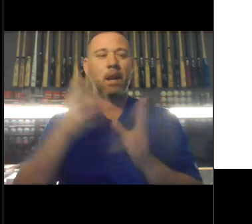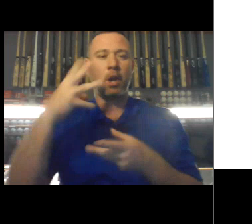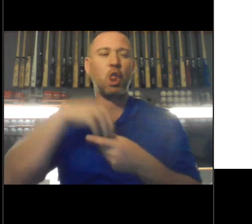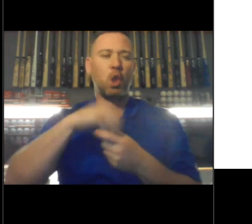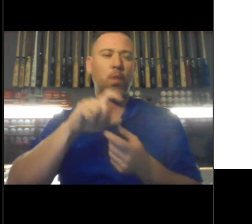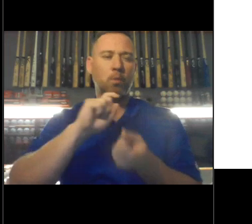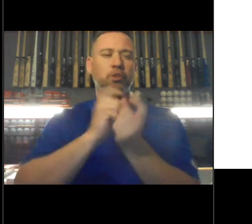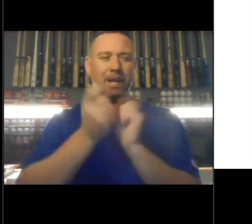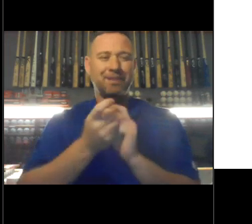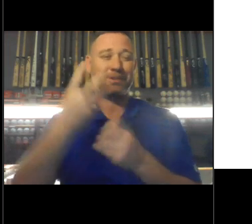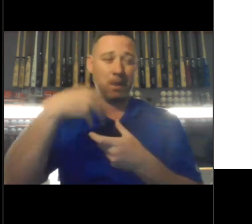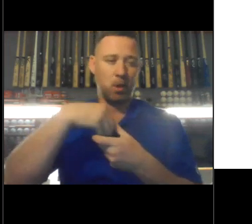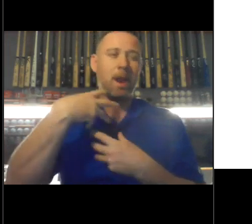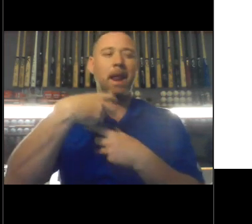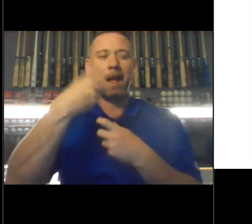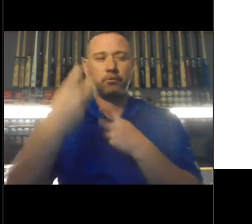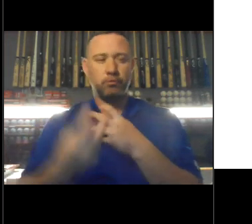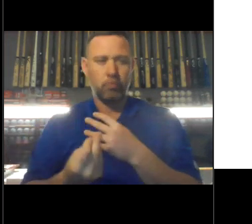internal and external